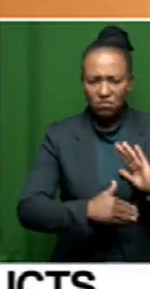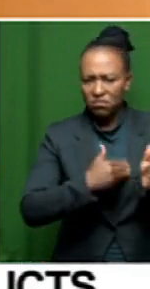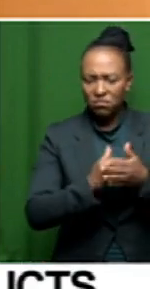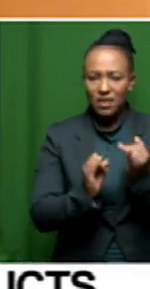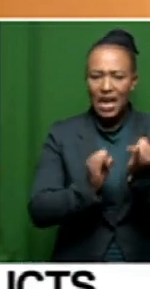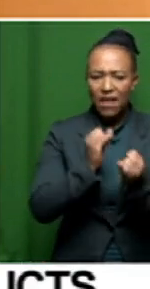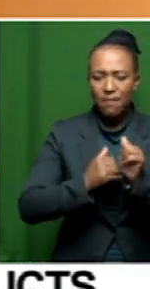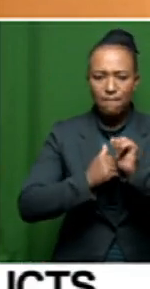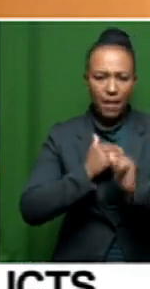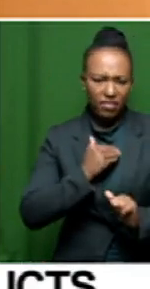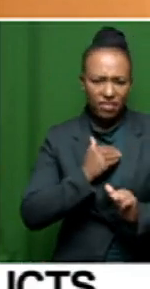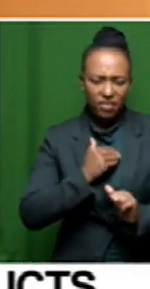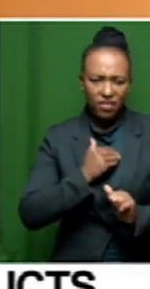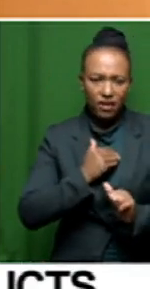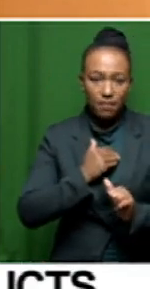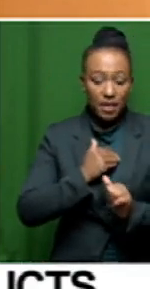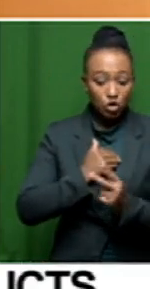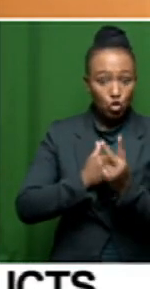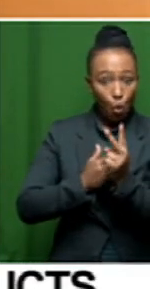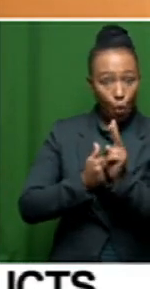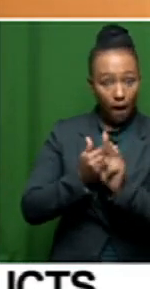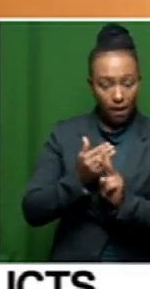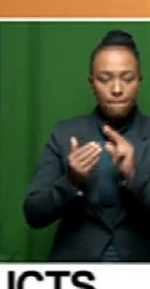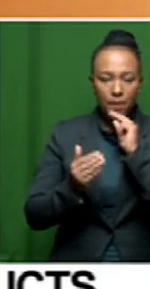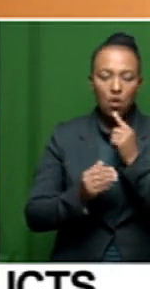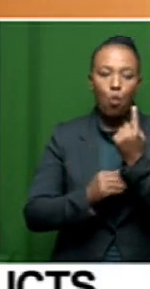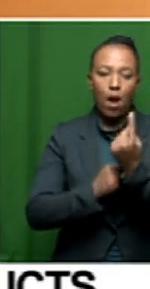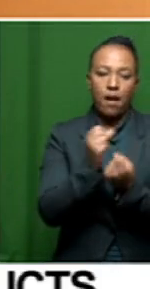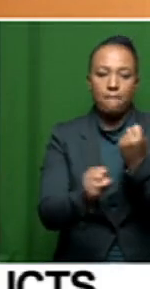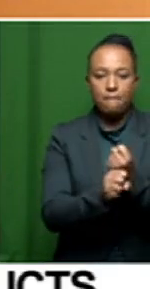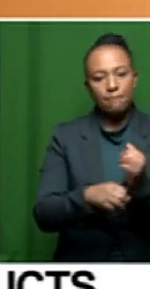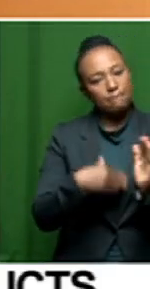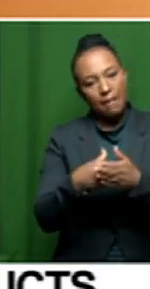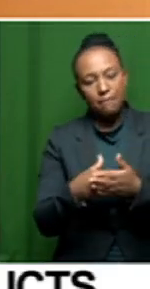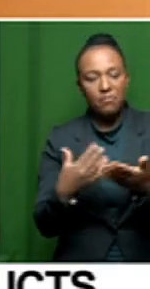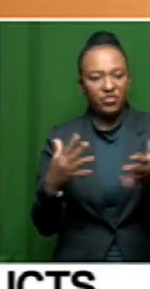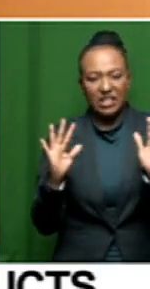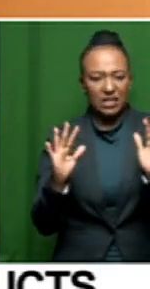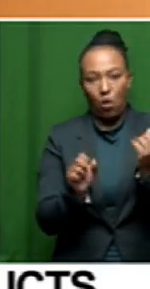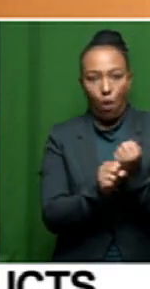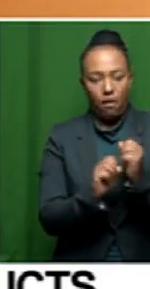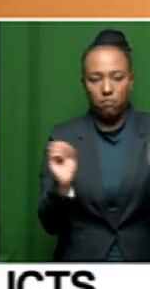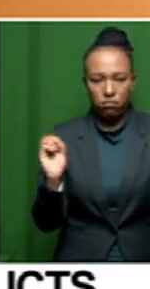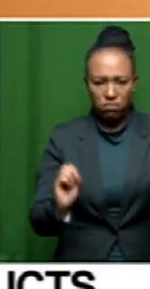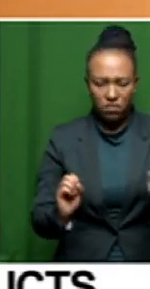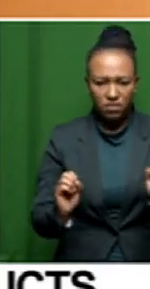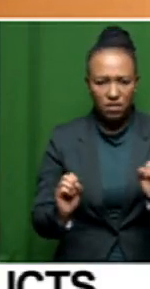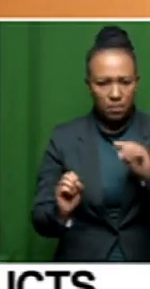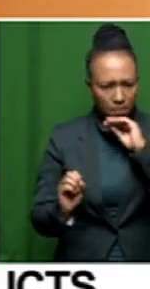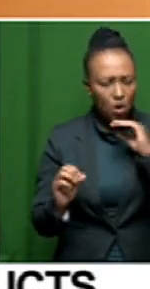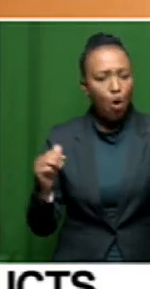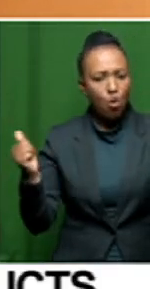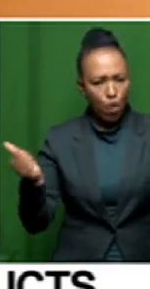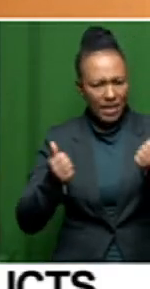It's 2 weeks short of a year. Now, surely there had to have already